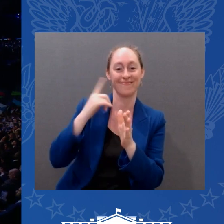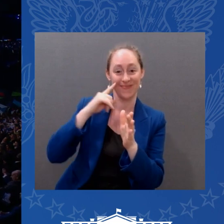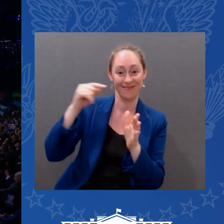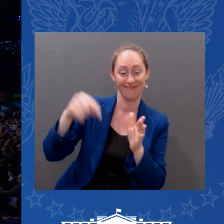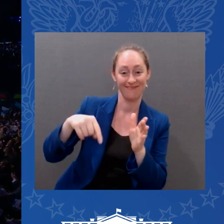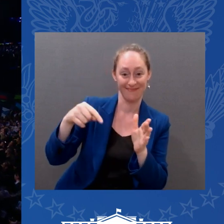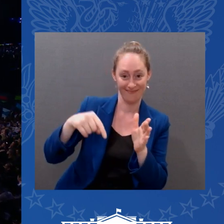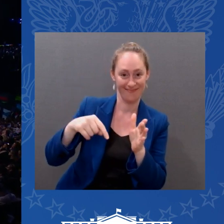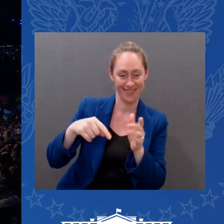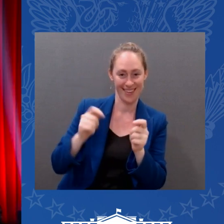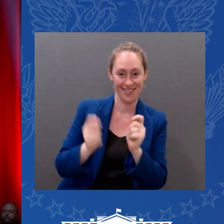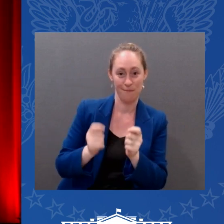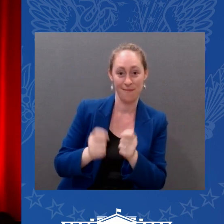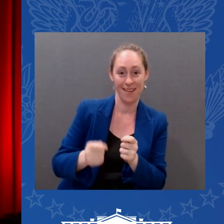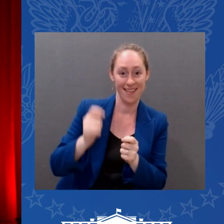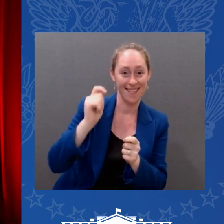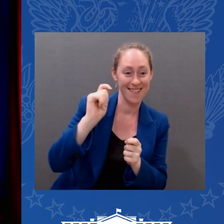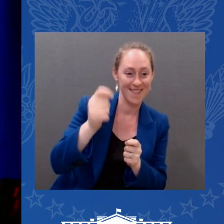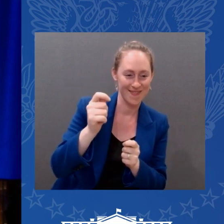Ince.